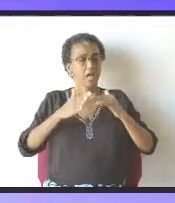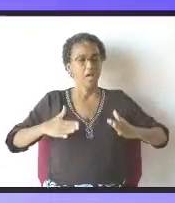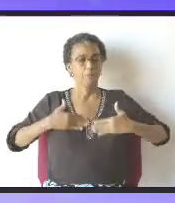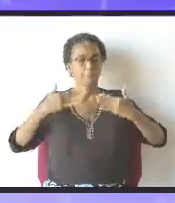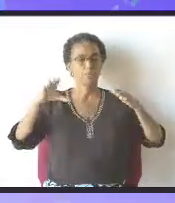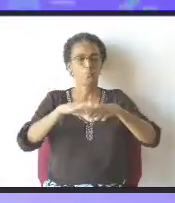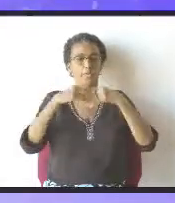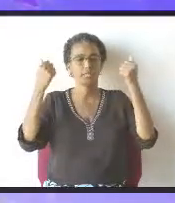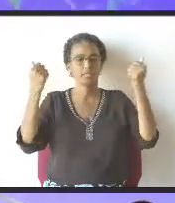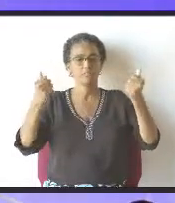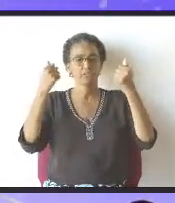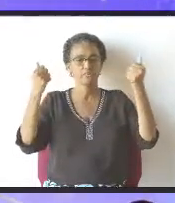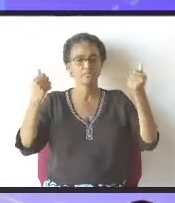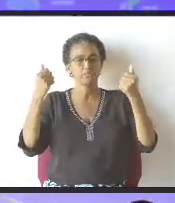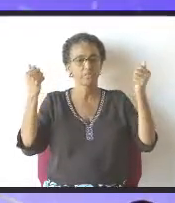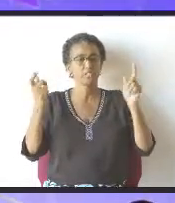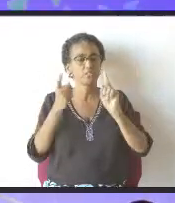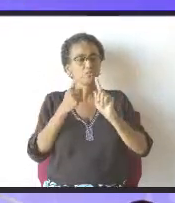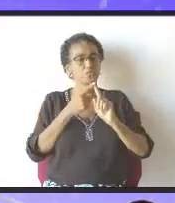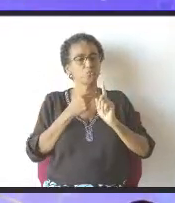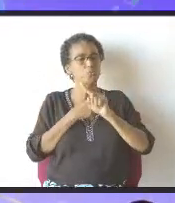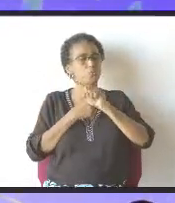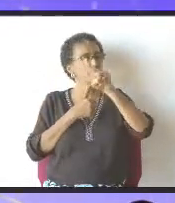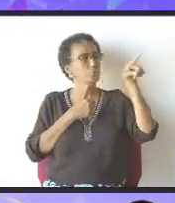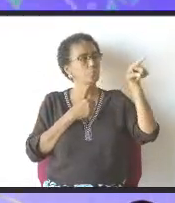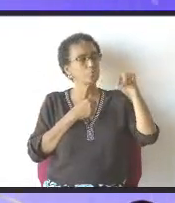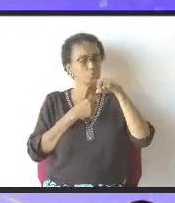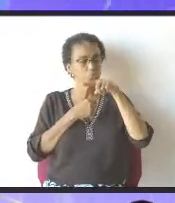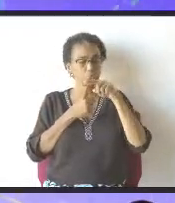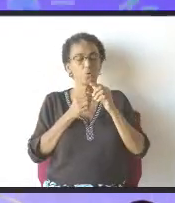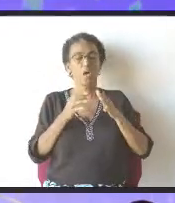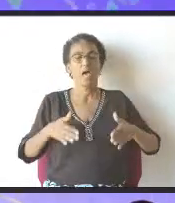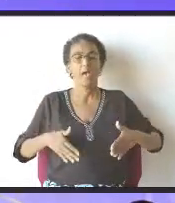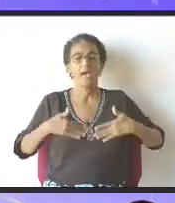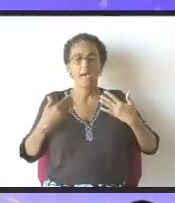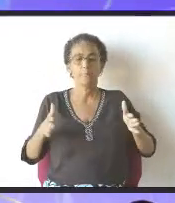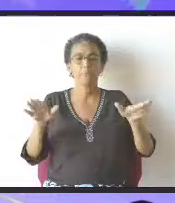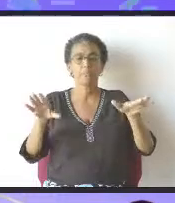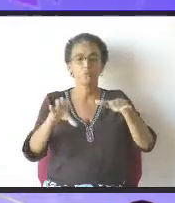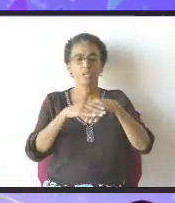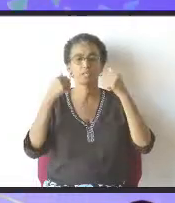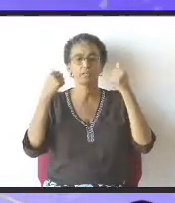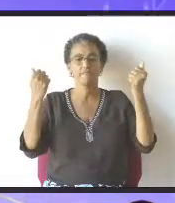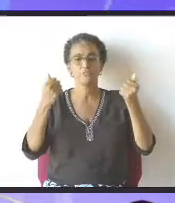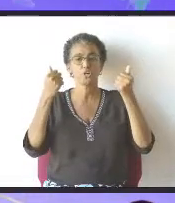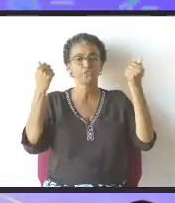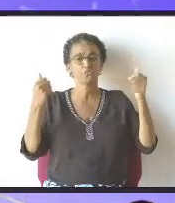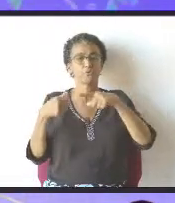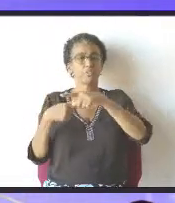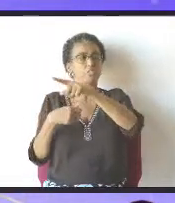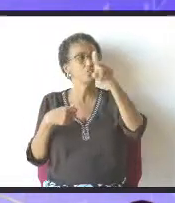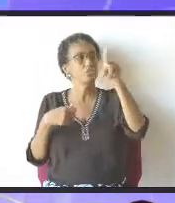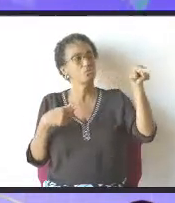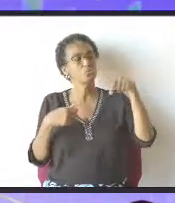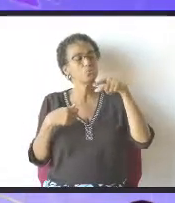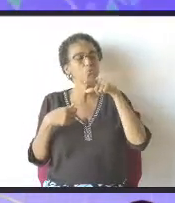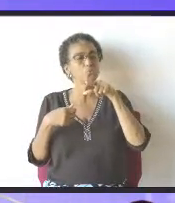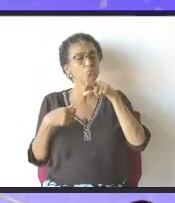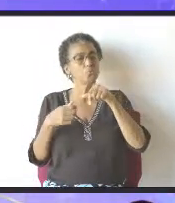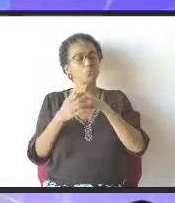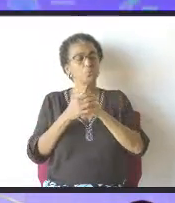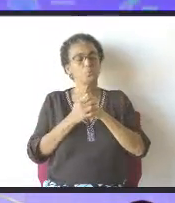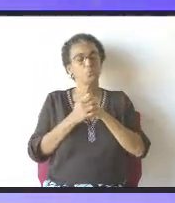Happy anniversary to you. Happy anniversary to